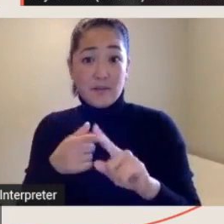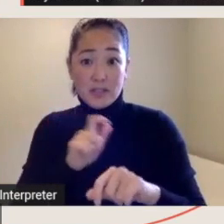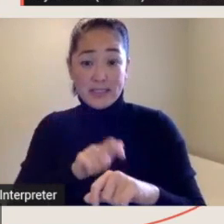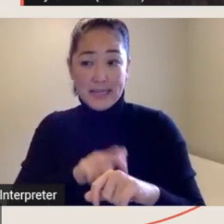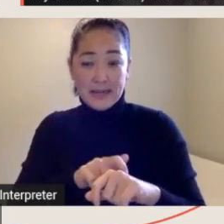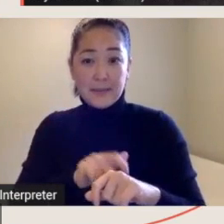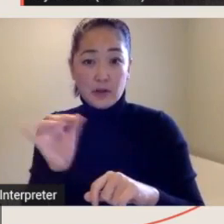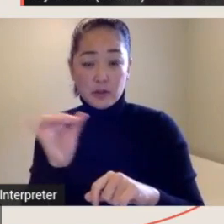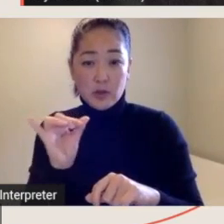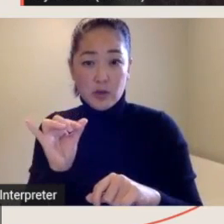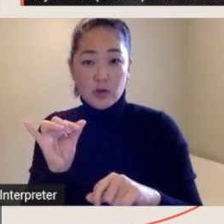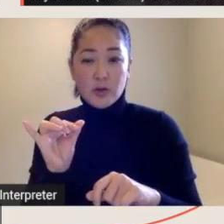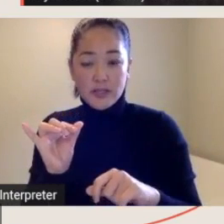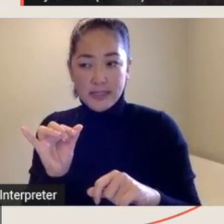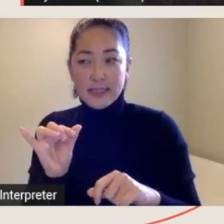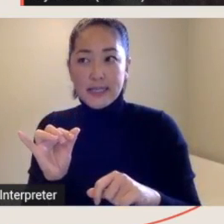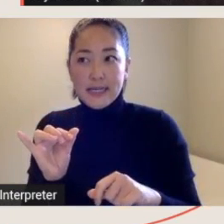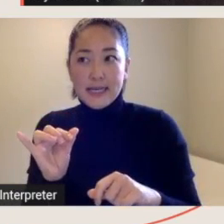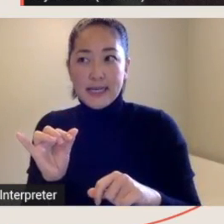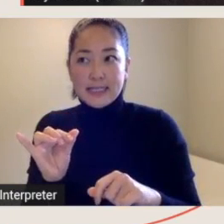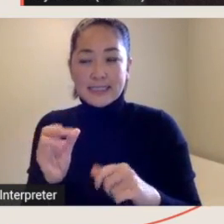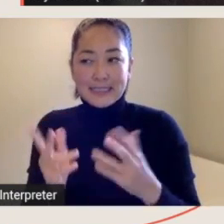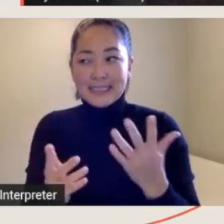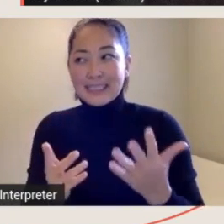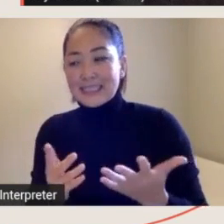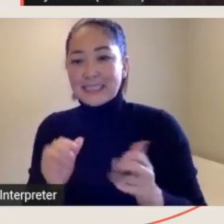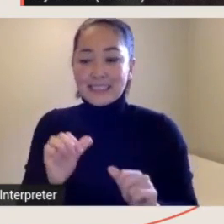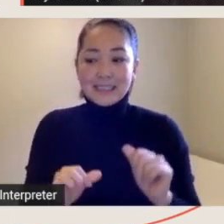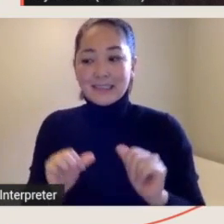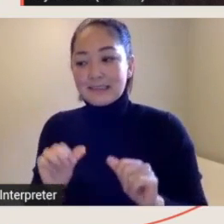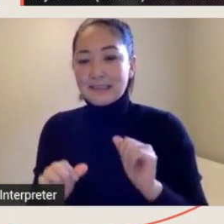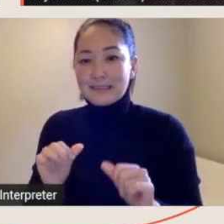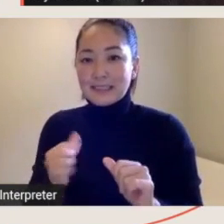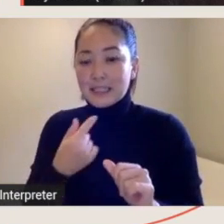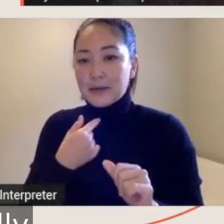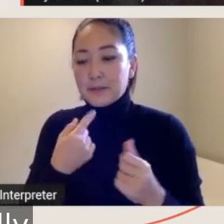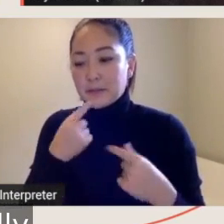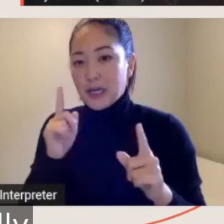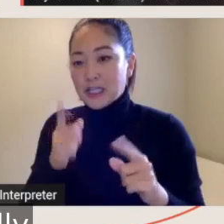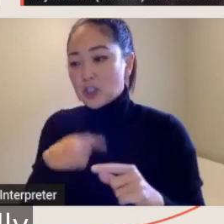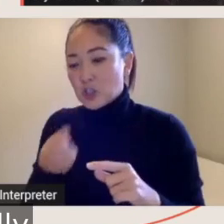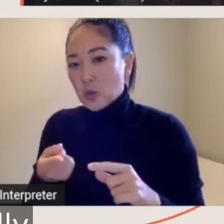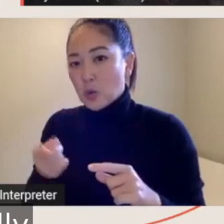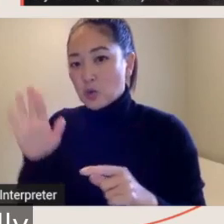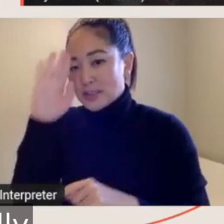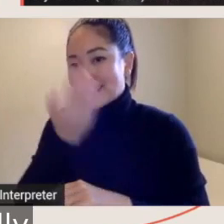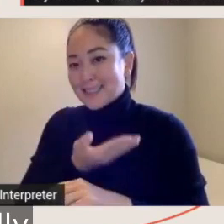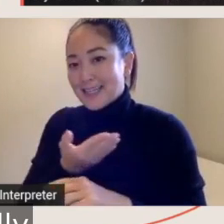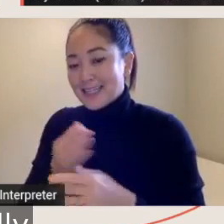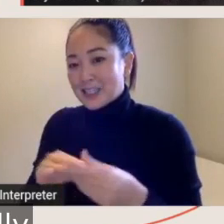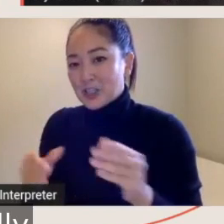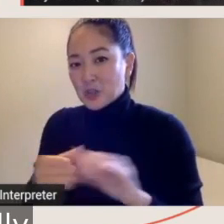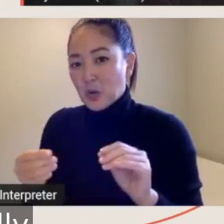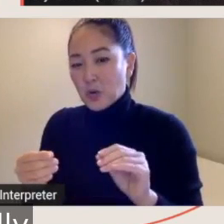a while to get to that decision to tell him her story. So when we saw